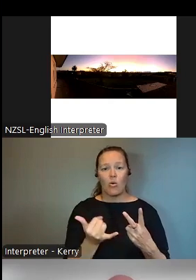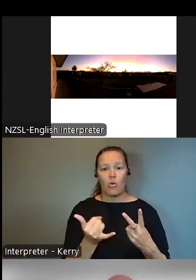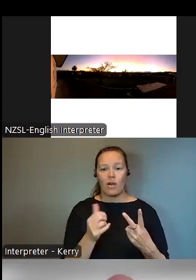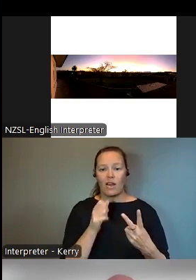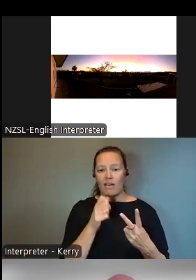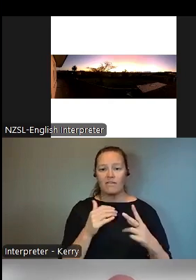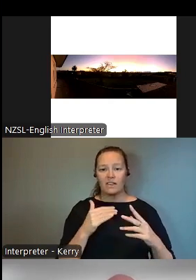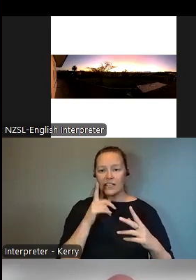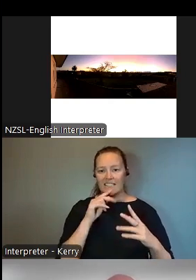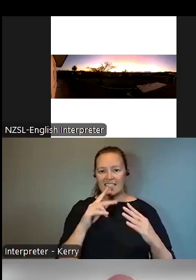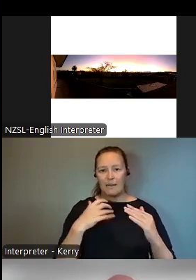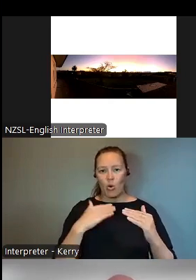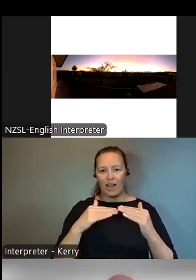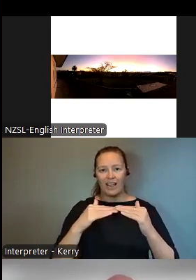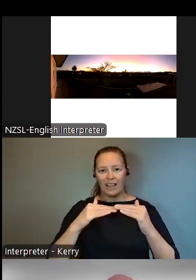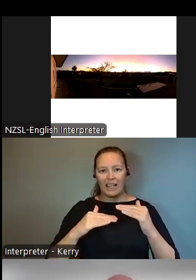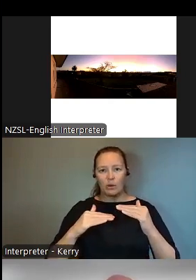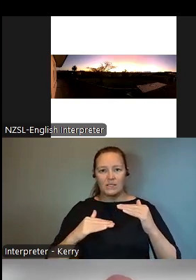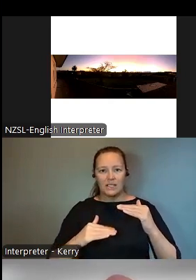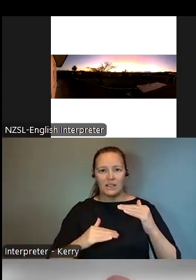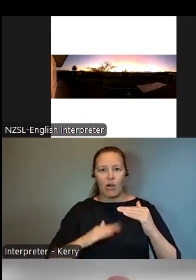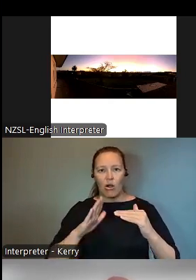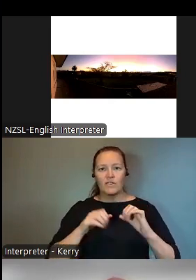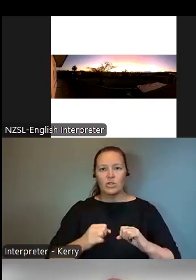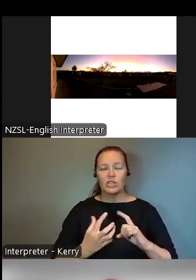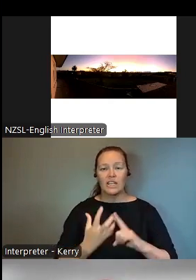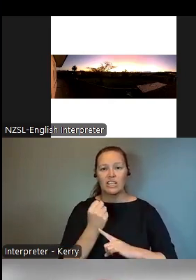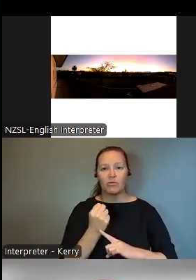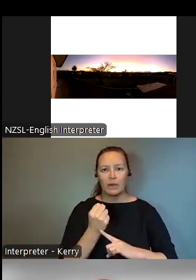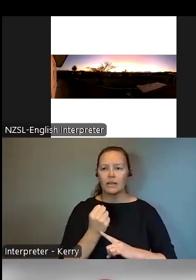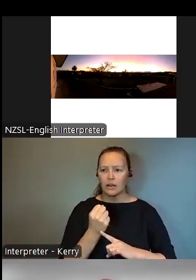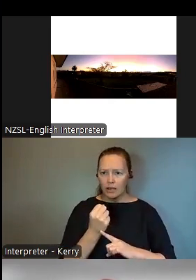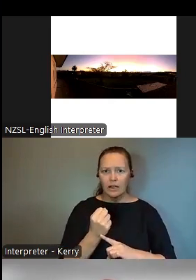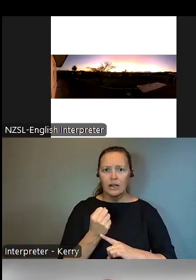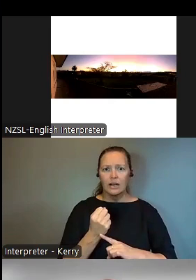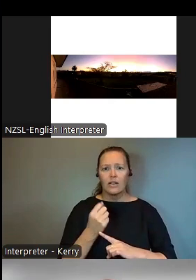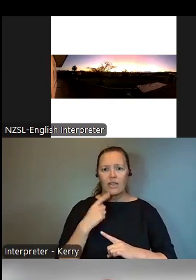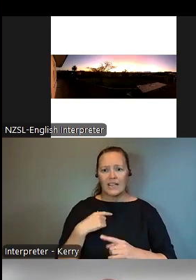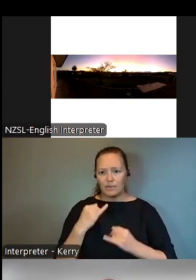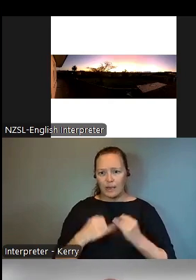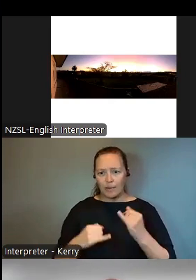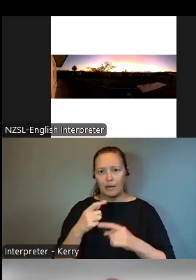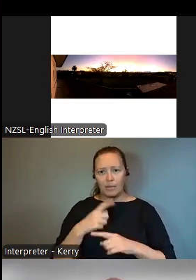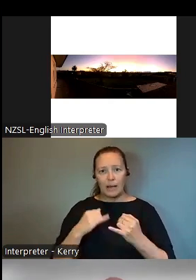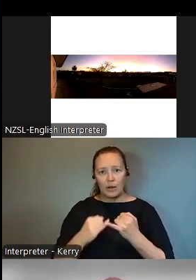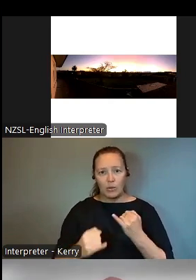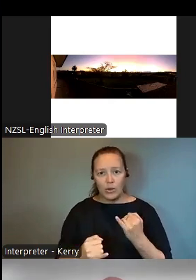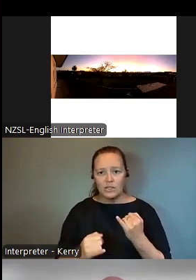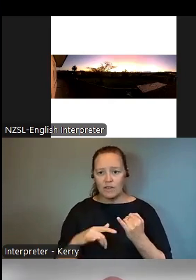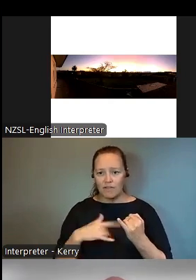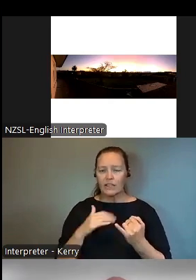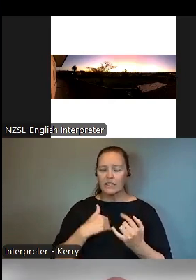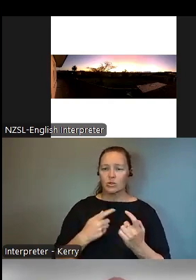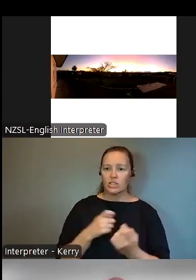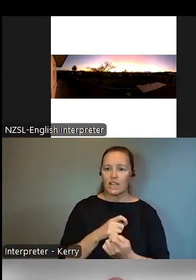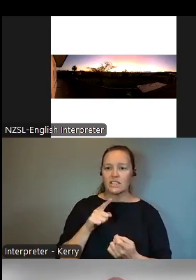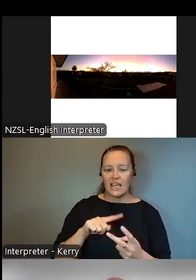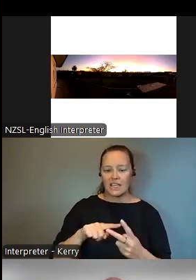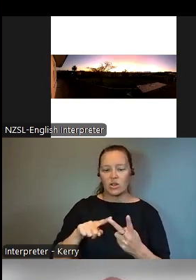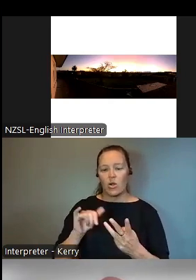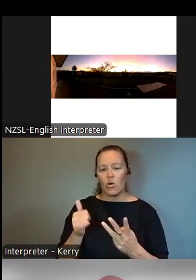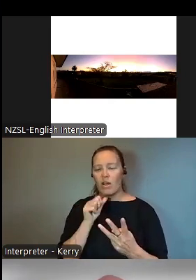inequity in student achievement. Is that getting exacerbated? Is it decreasing student